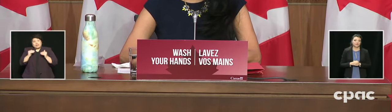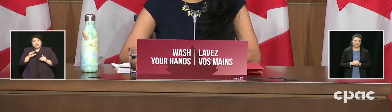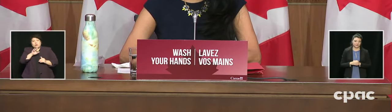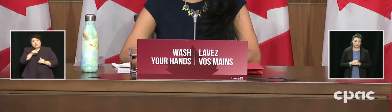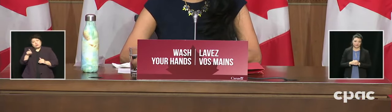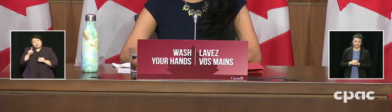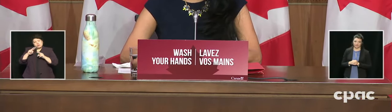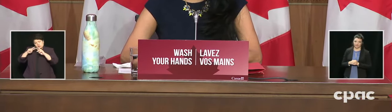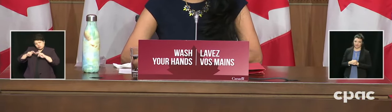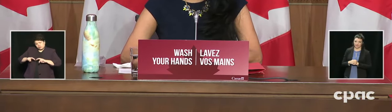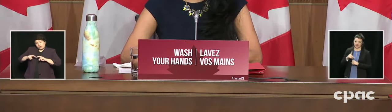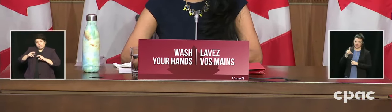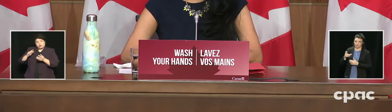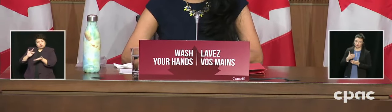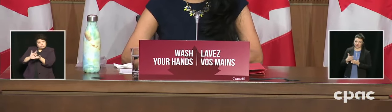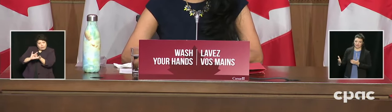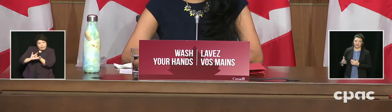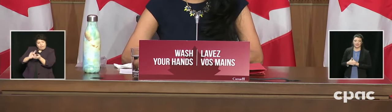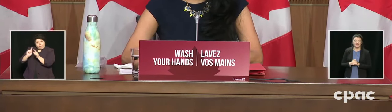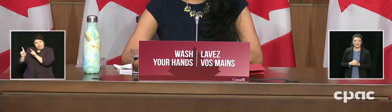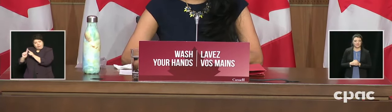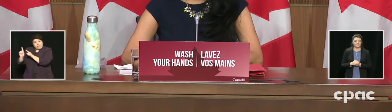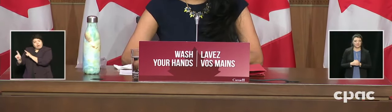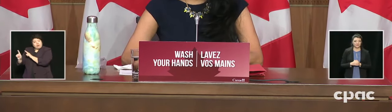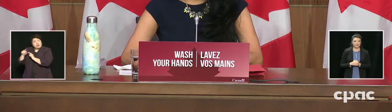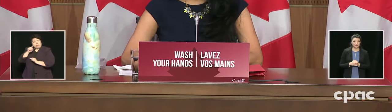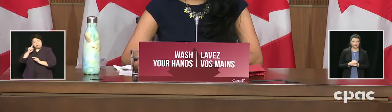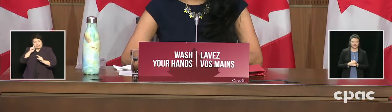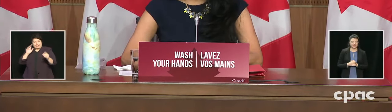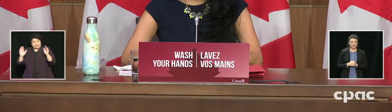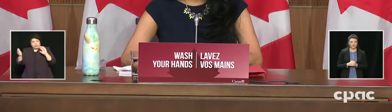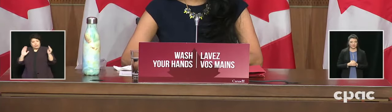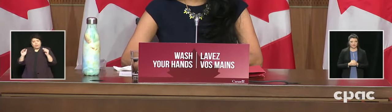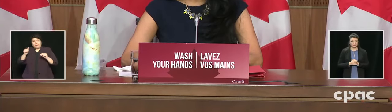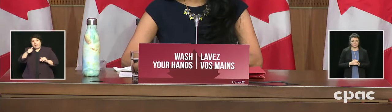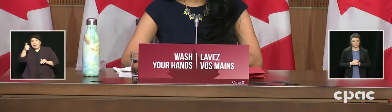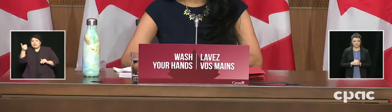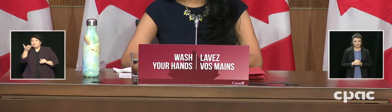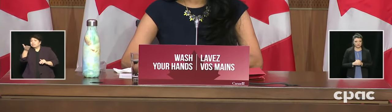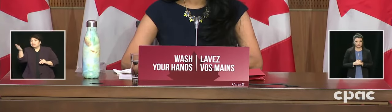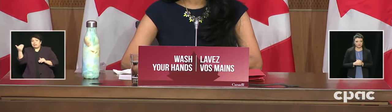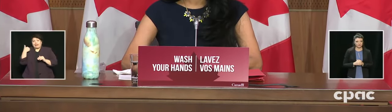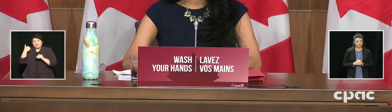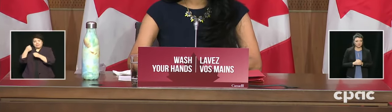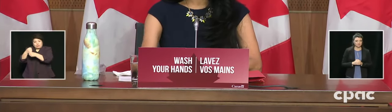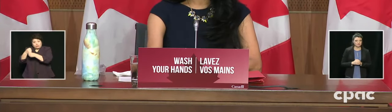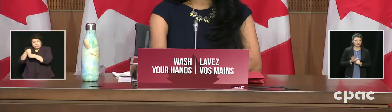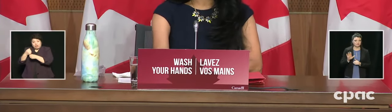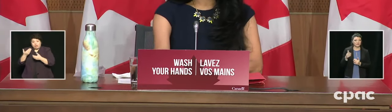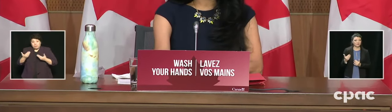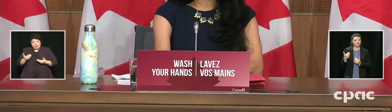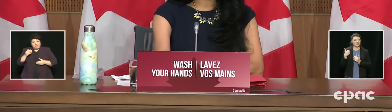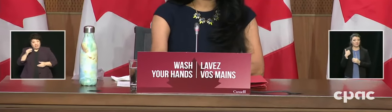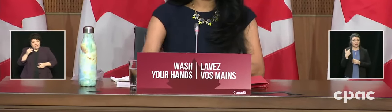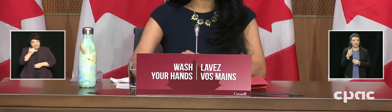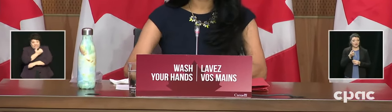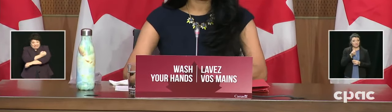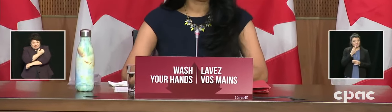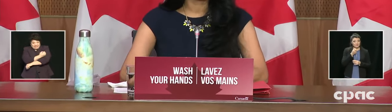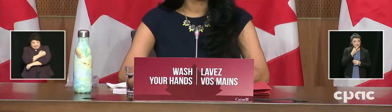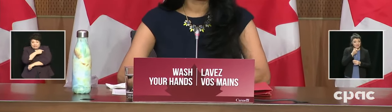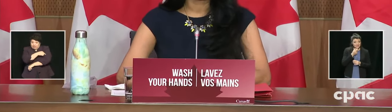there's often some comparison to what is already on the market. Is there anything like that for vaccines, or is everything sort of a